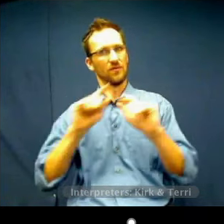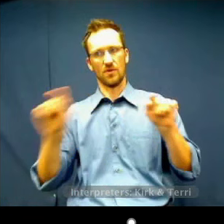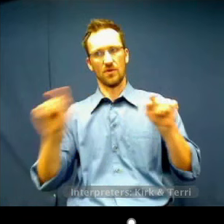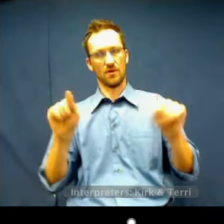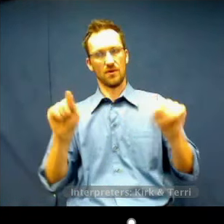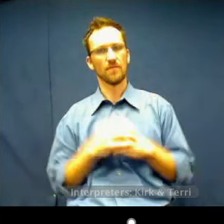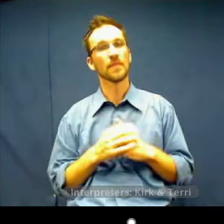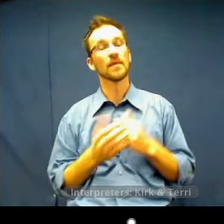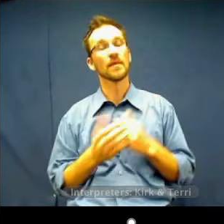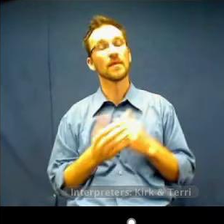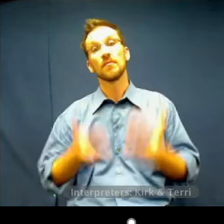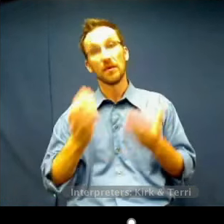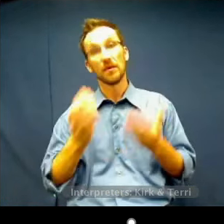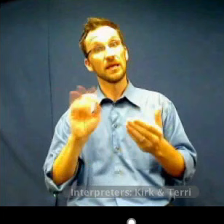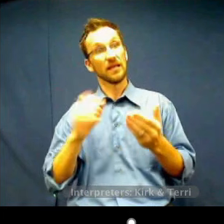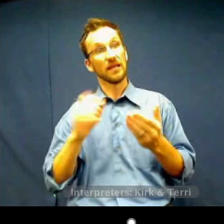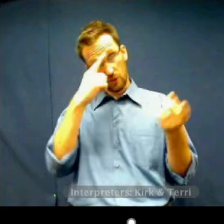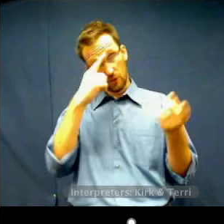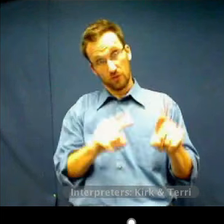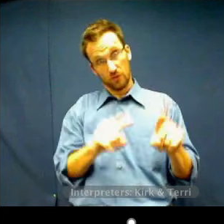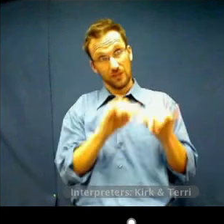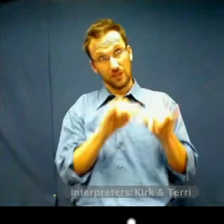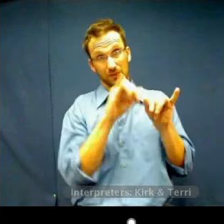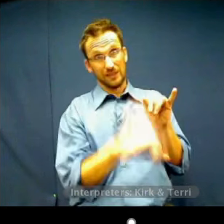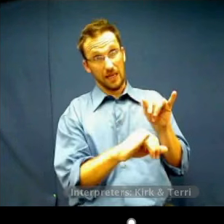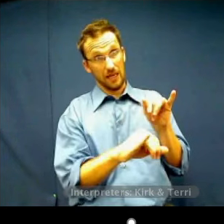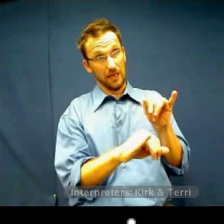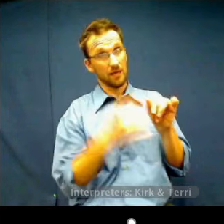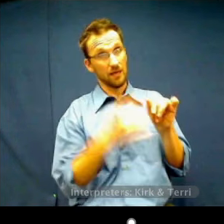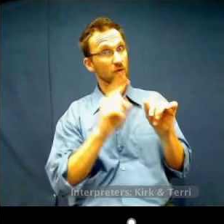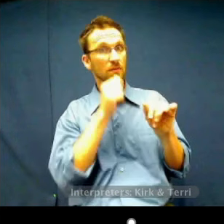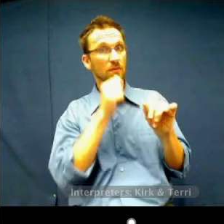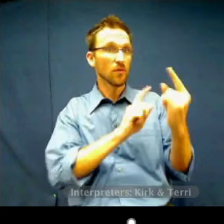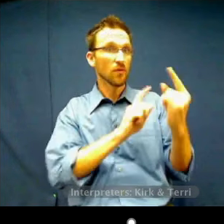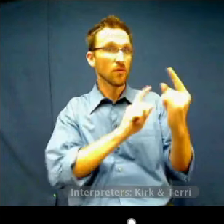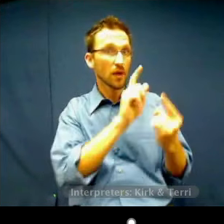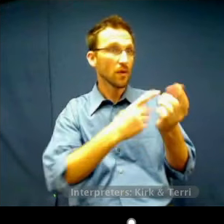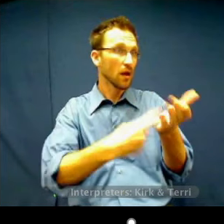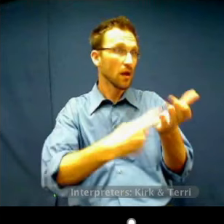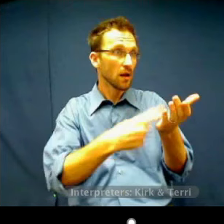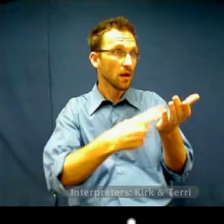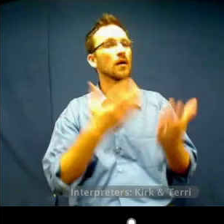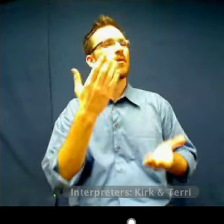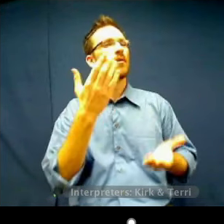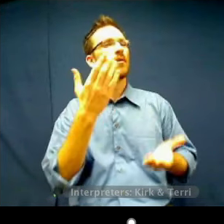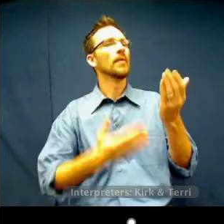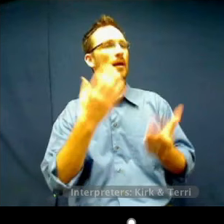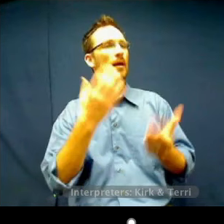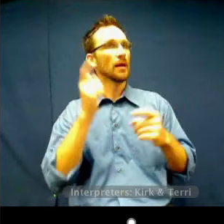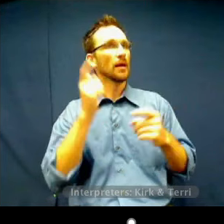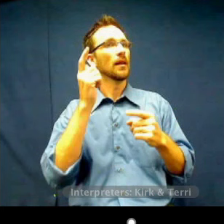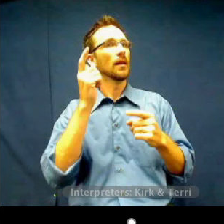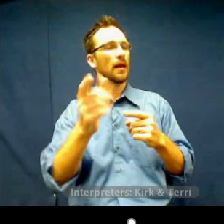if I agree to do it, something might happen during the day that would preclude me from taking